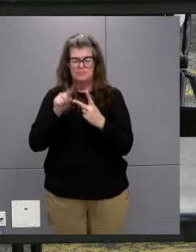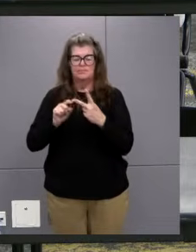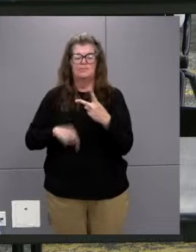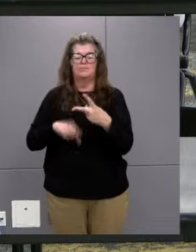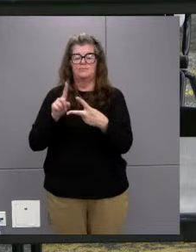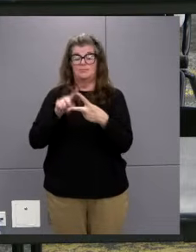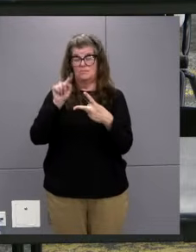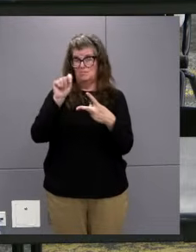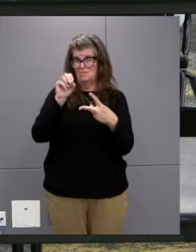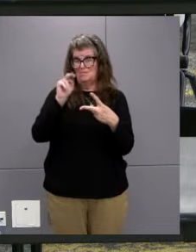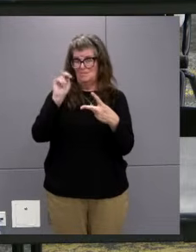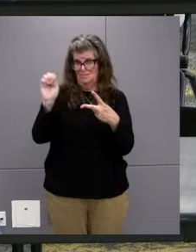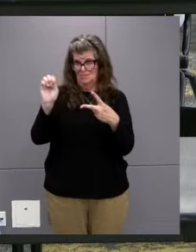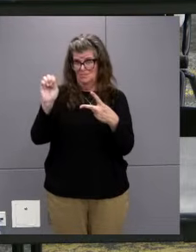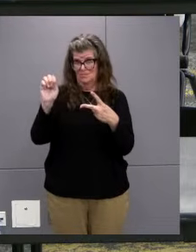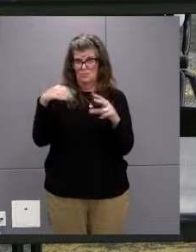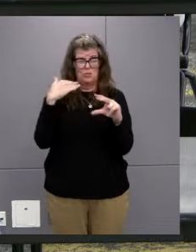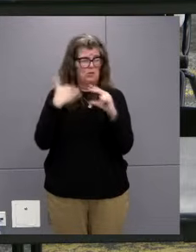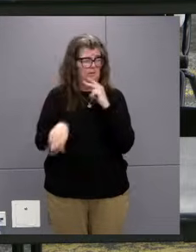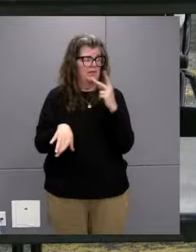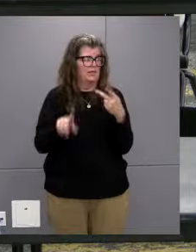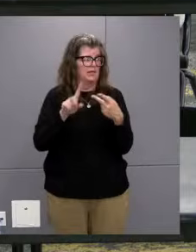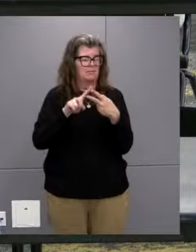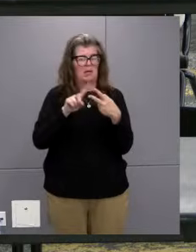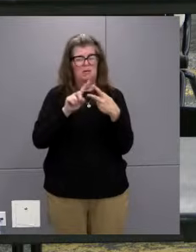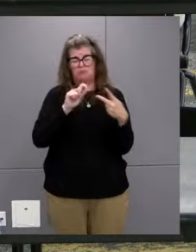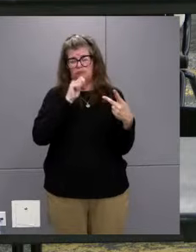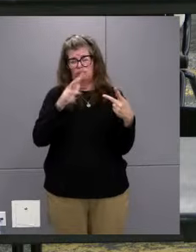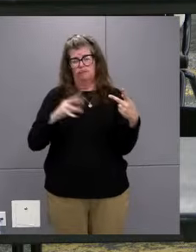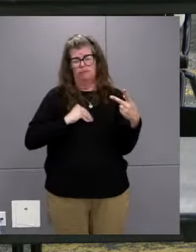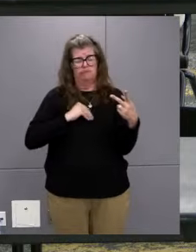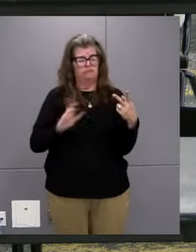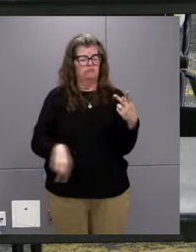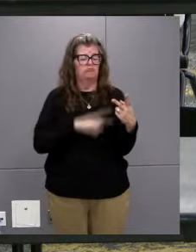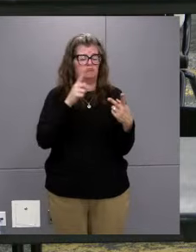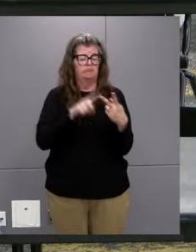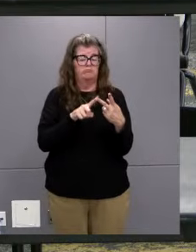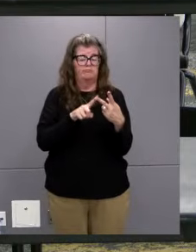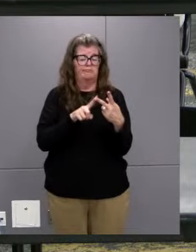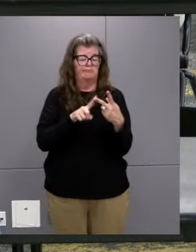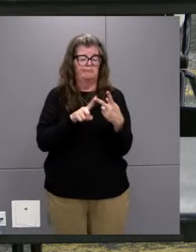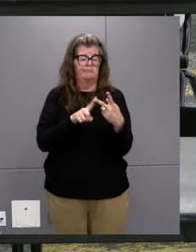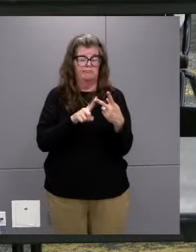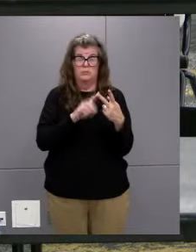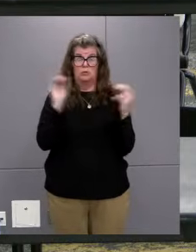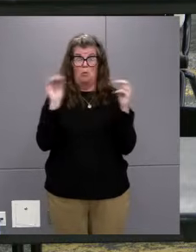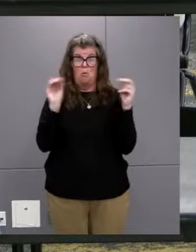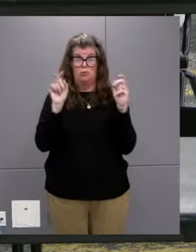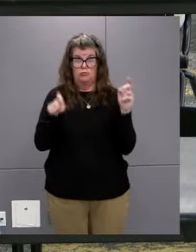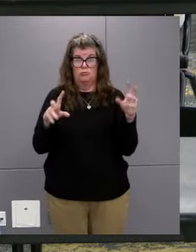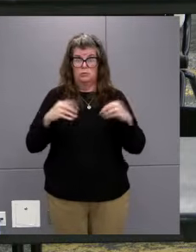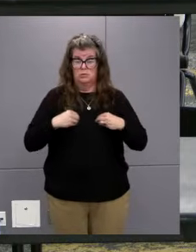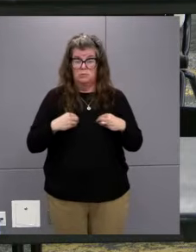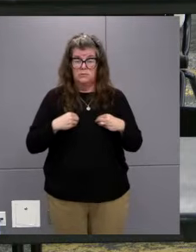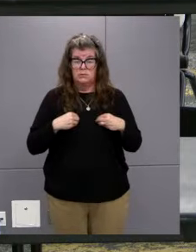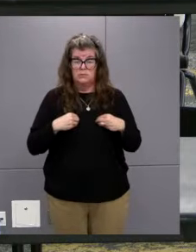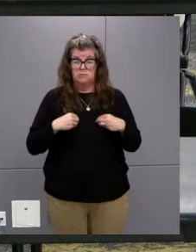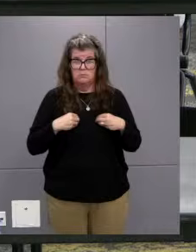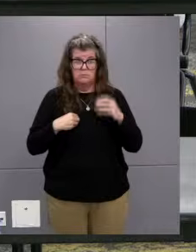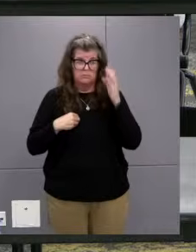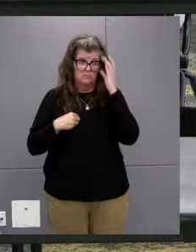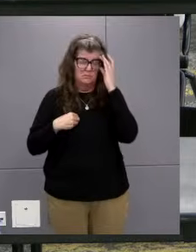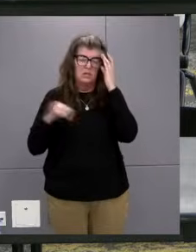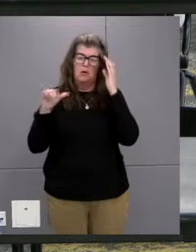the tone of the email, which is not acceptable, and none of us should accept that. And I think as